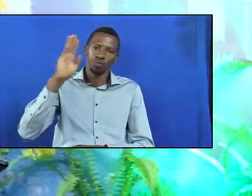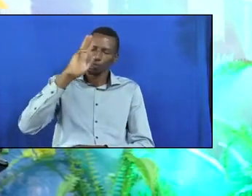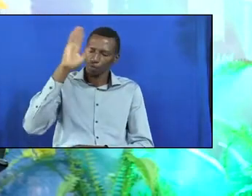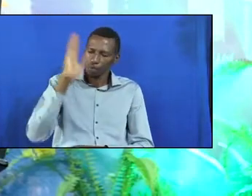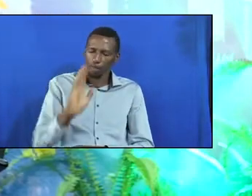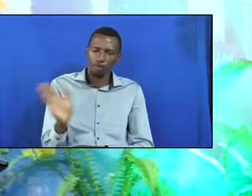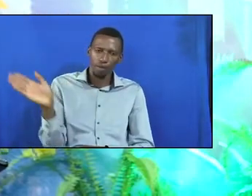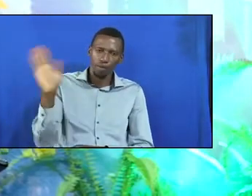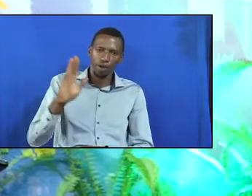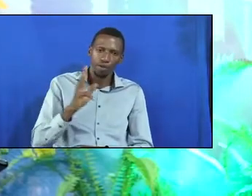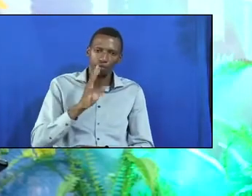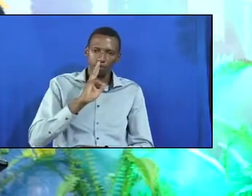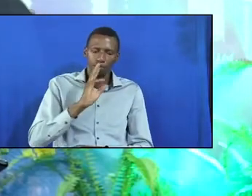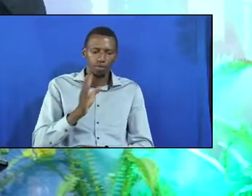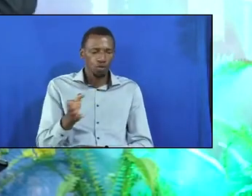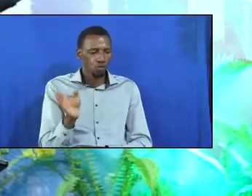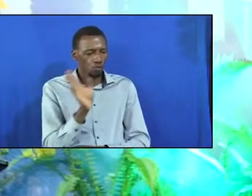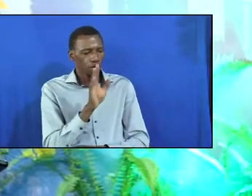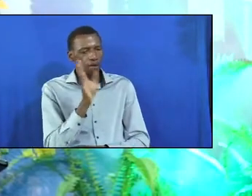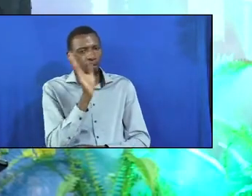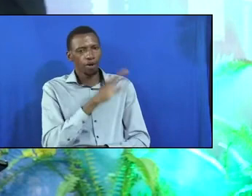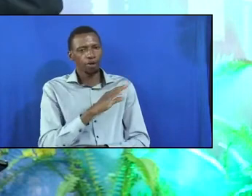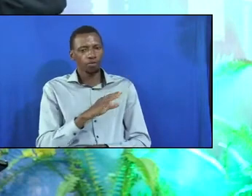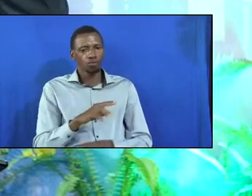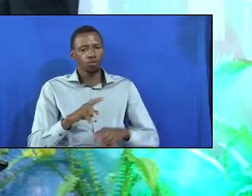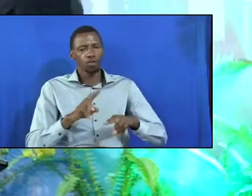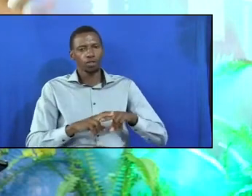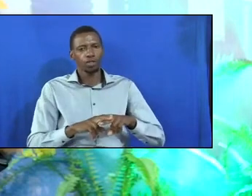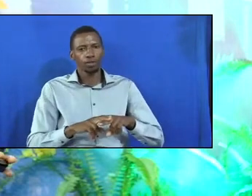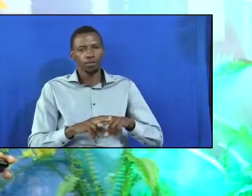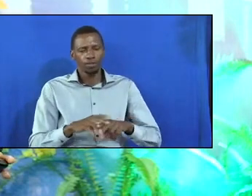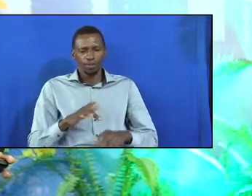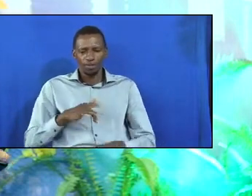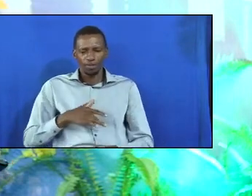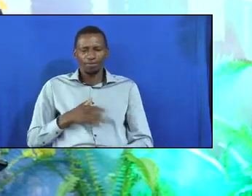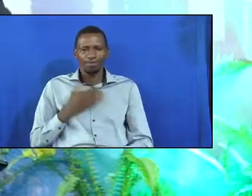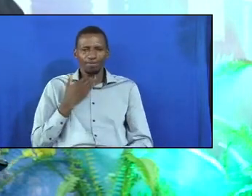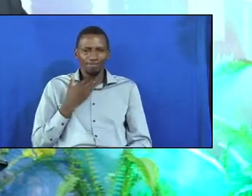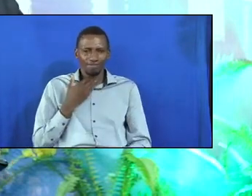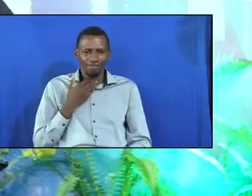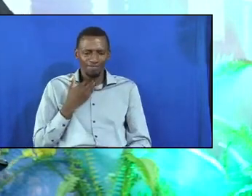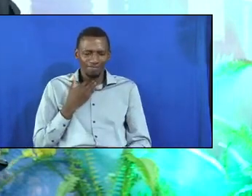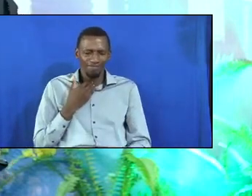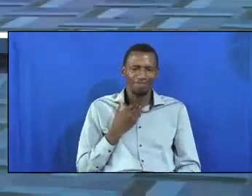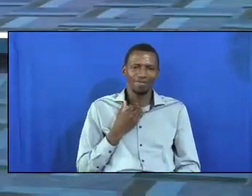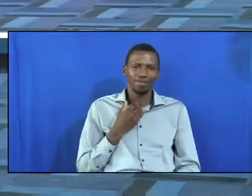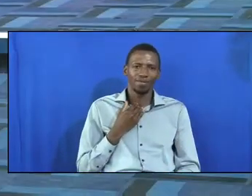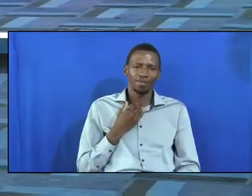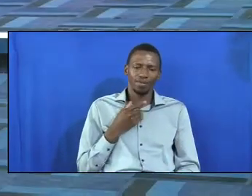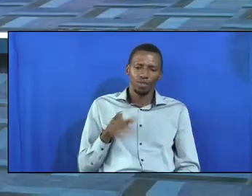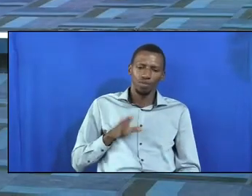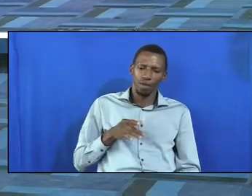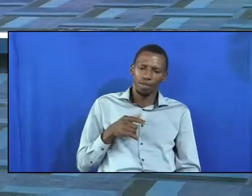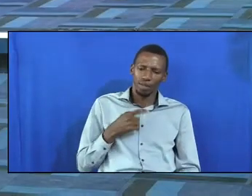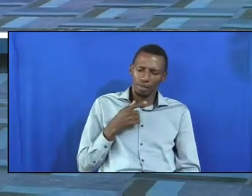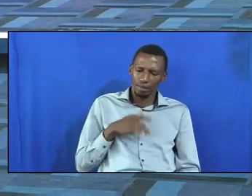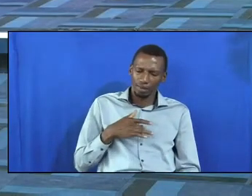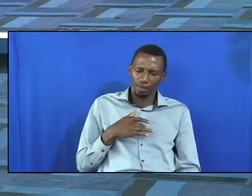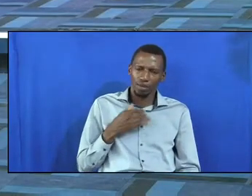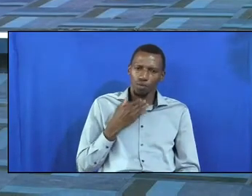Again, she came back to the sofa. And then she was aroused as never before. She said, surely, just one more